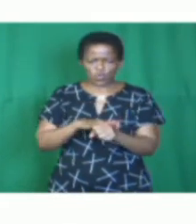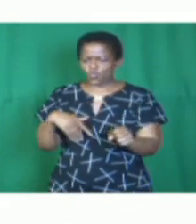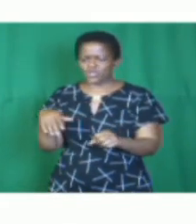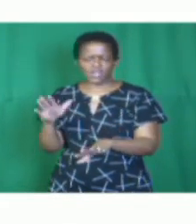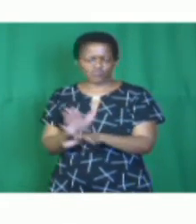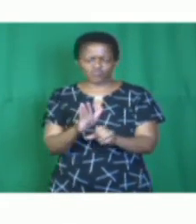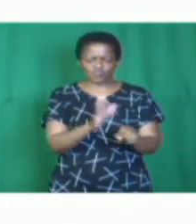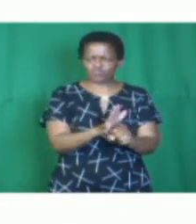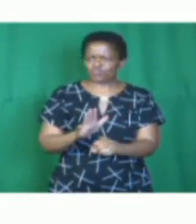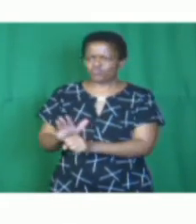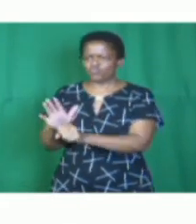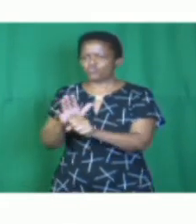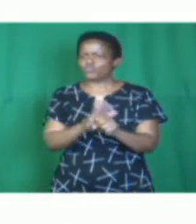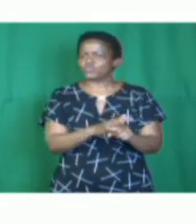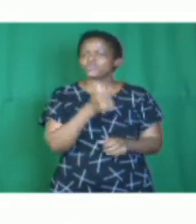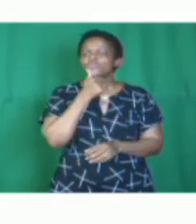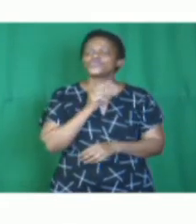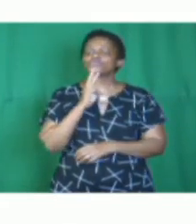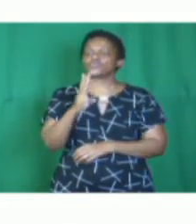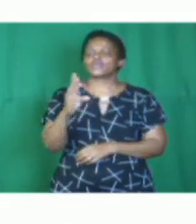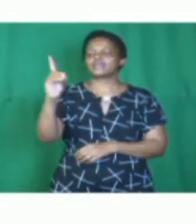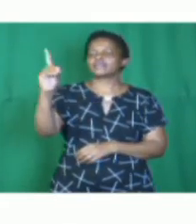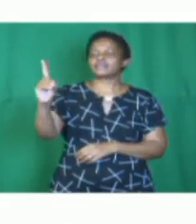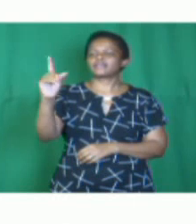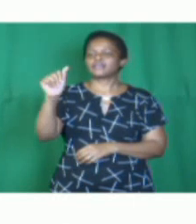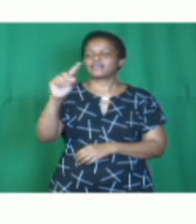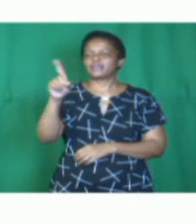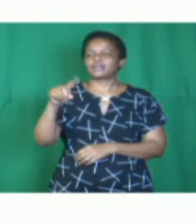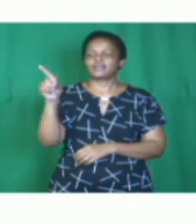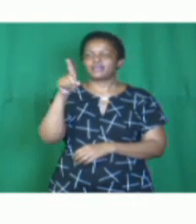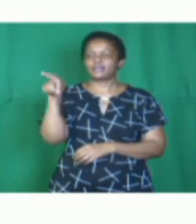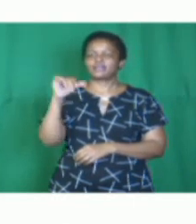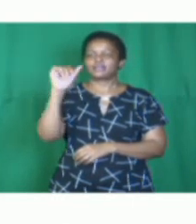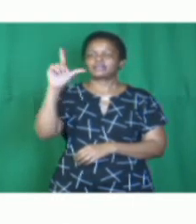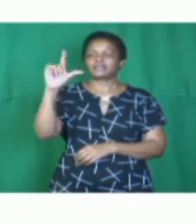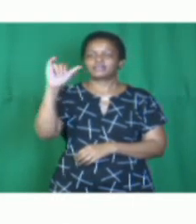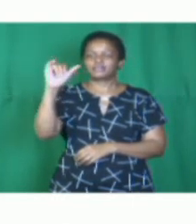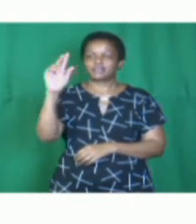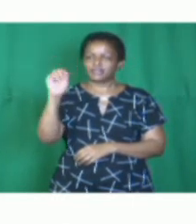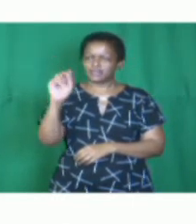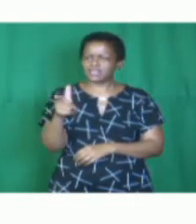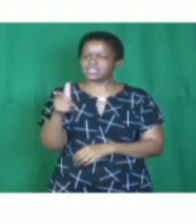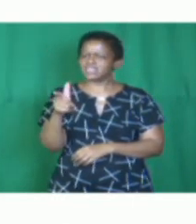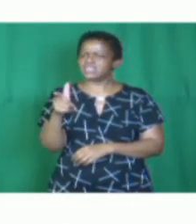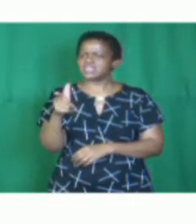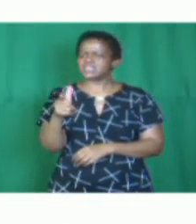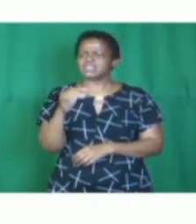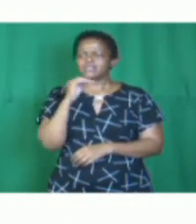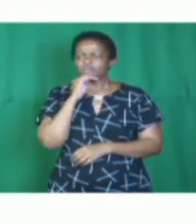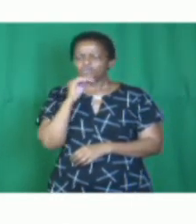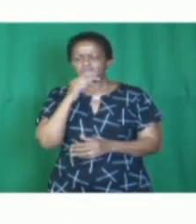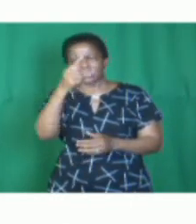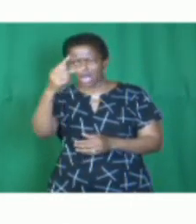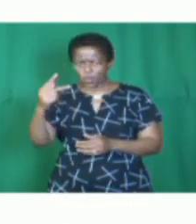dazzling array of artwork. You can just picture. A certain mental picture is being